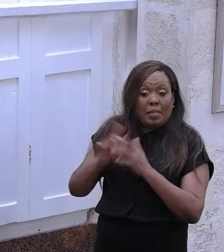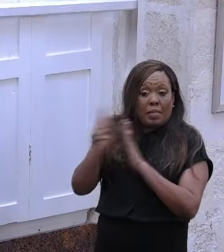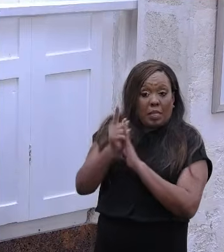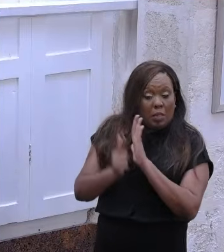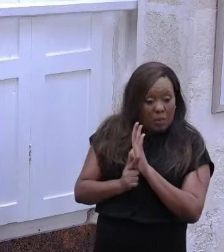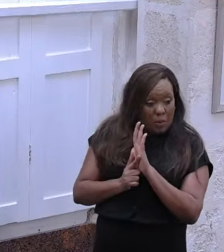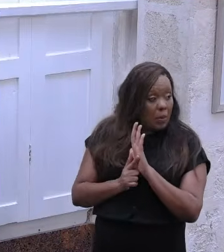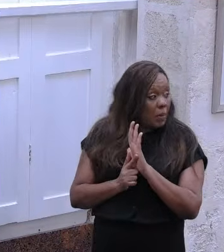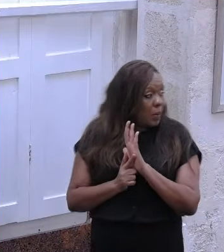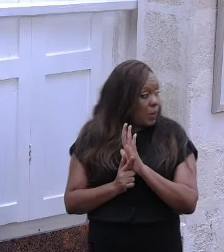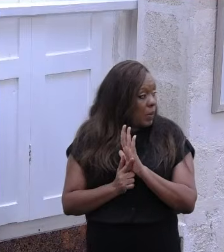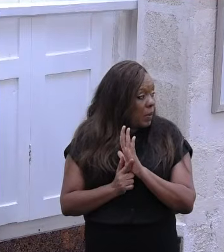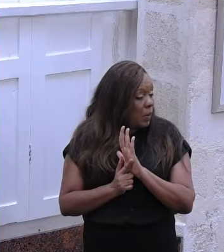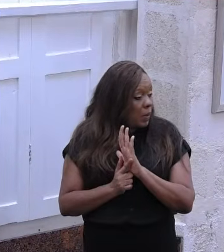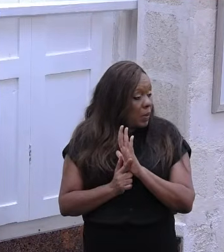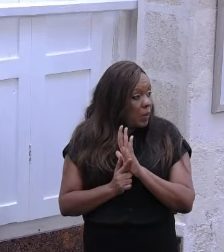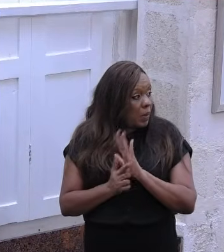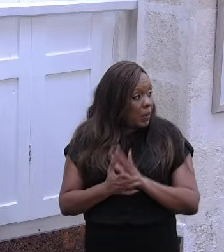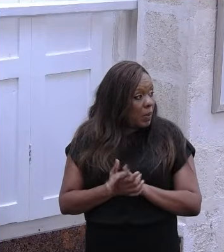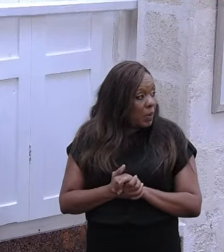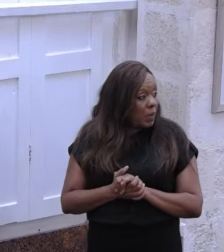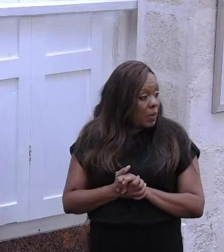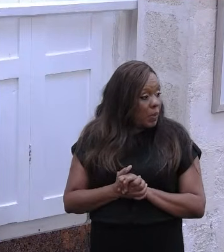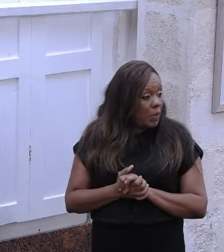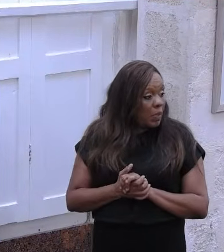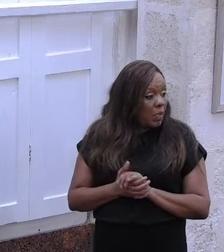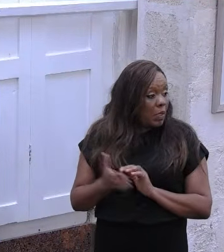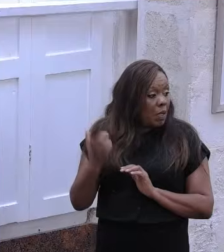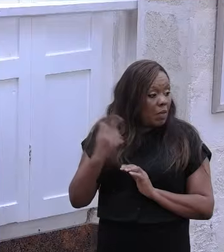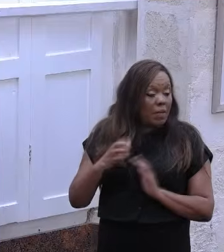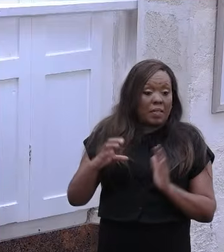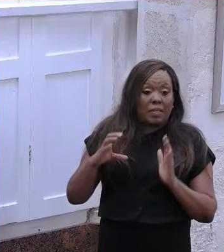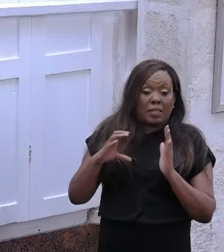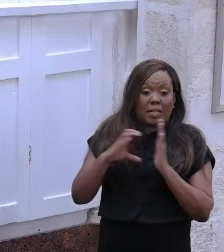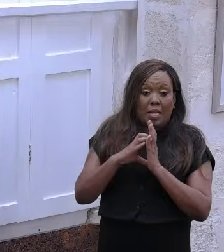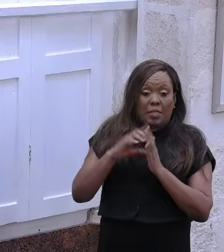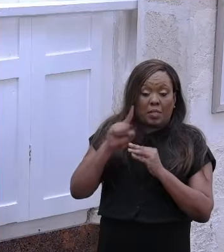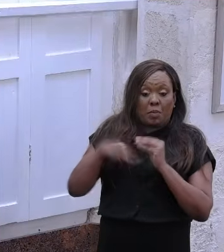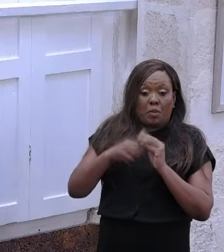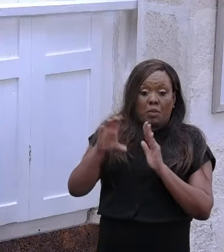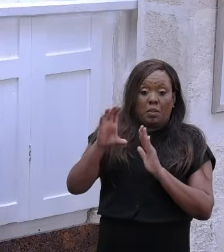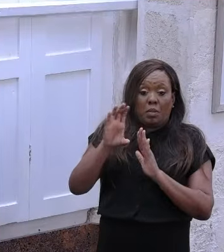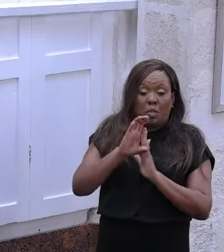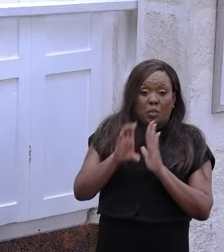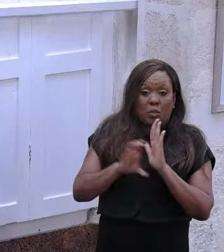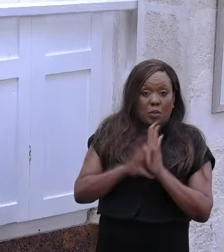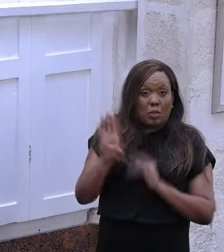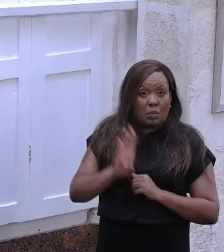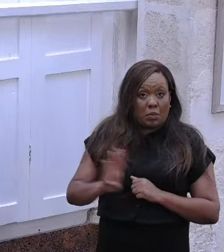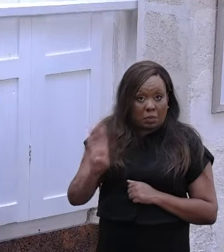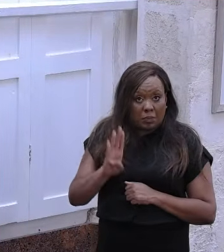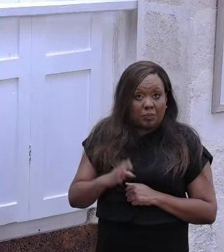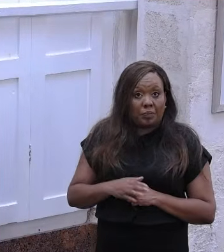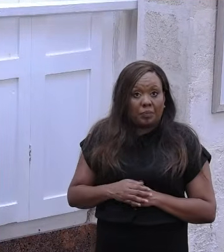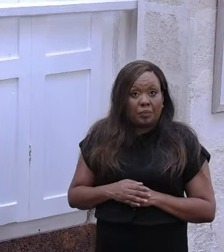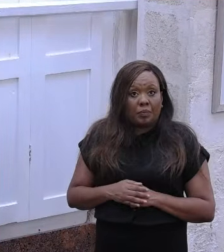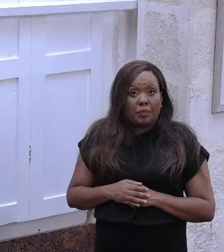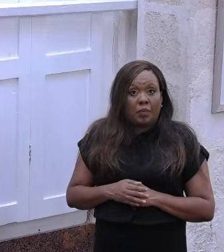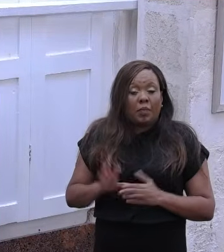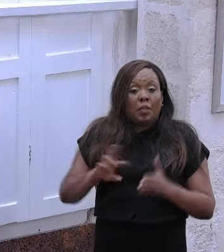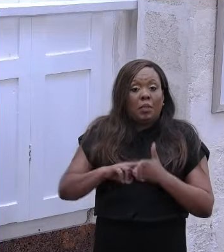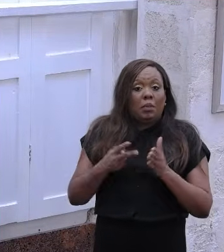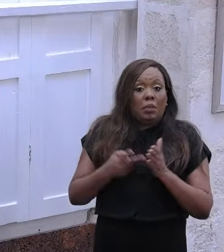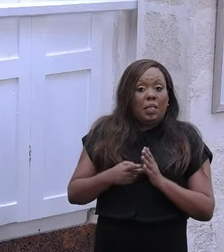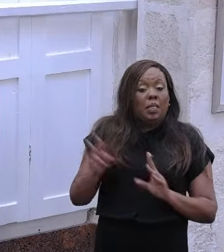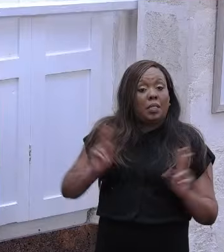per Section 4 of the Constitution of Barbados, which guarantees the right of